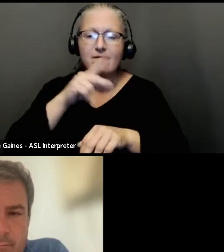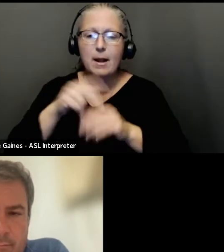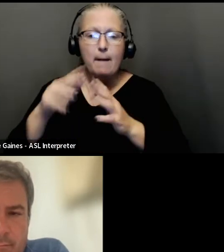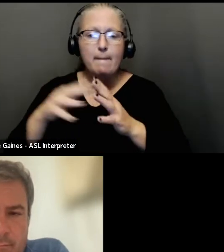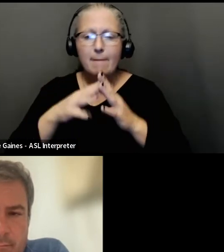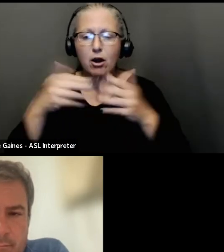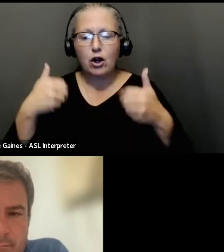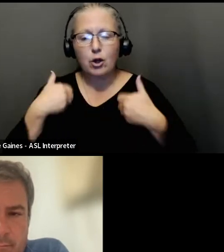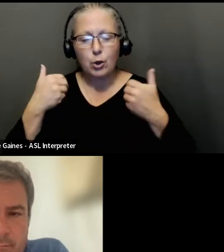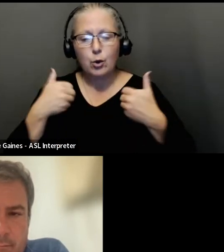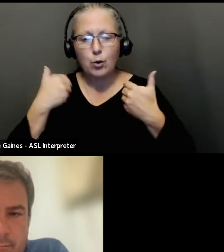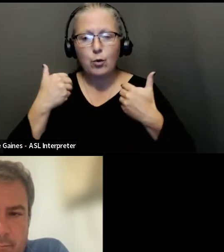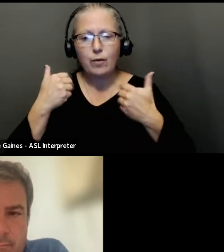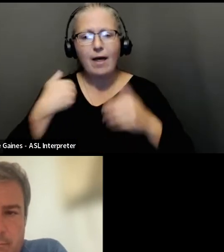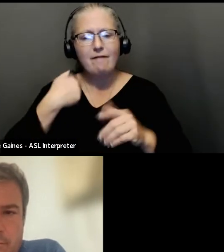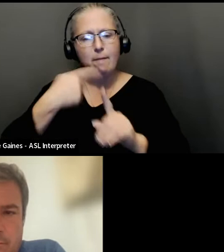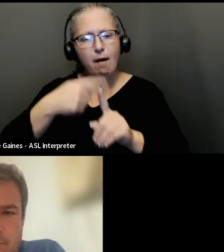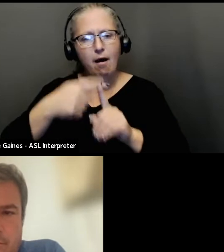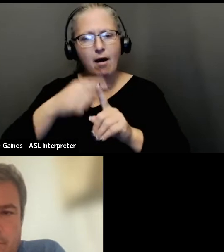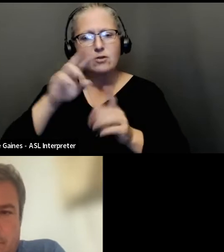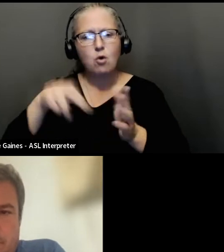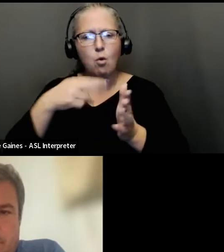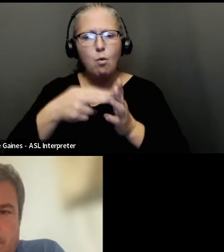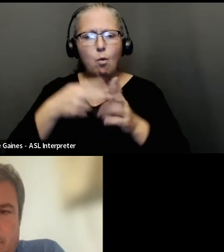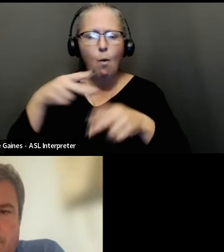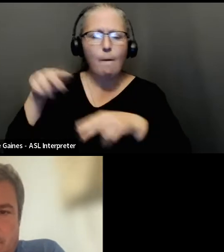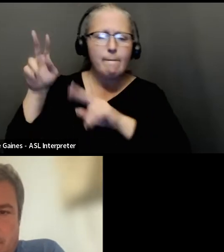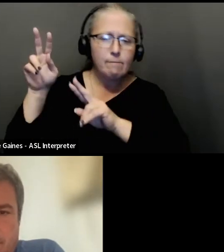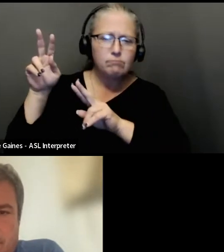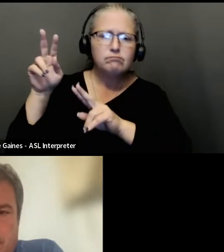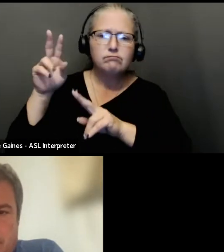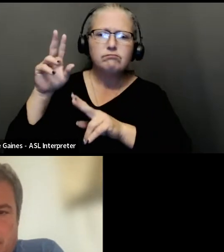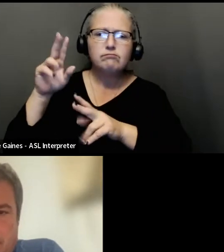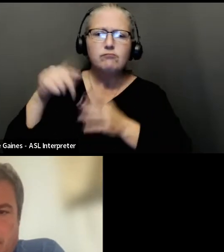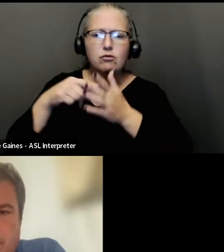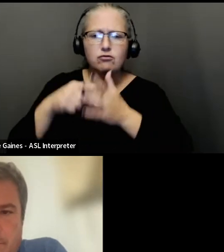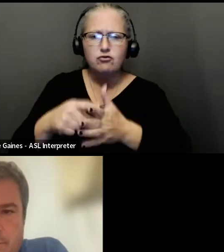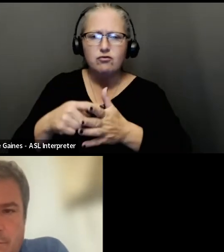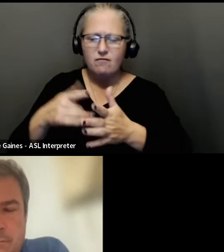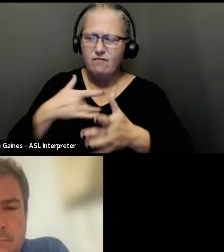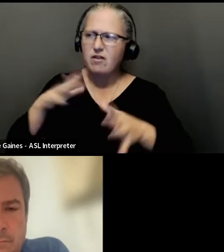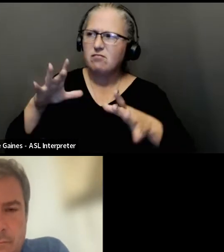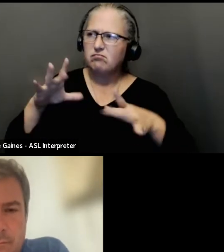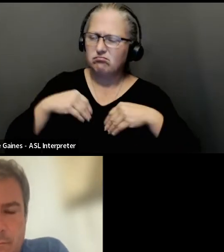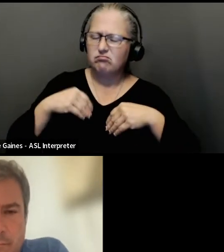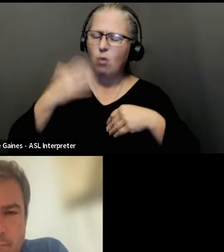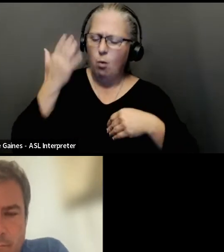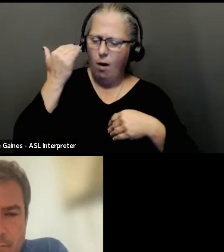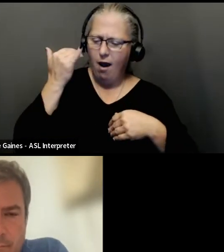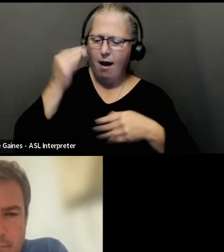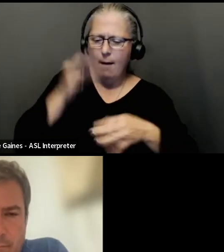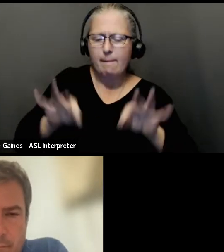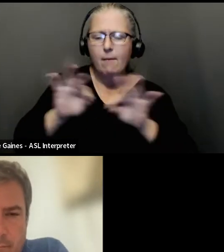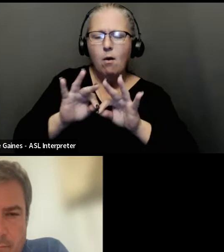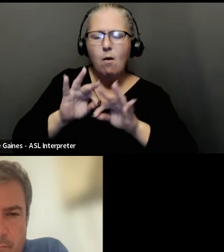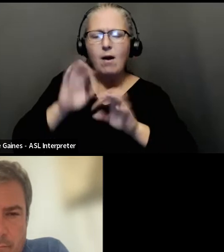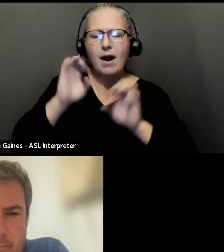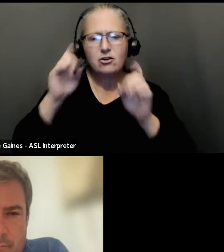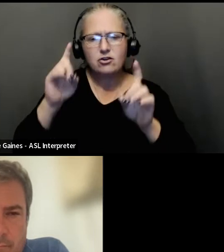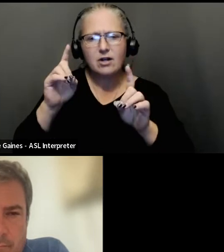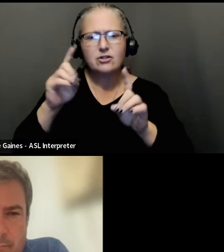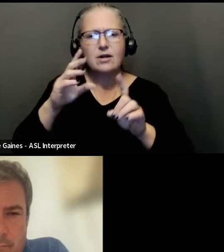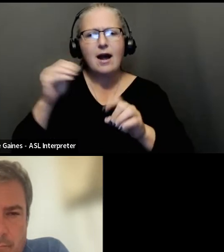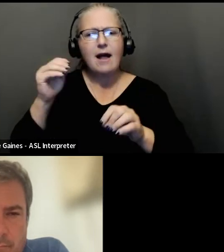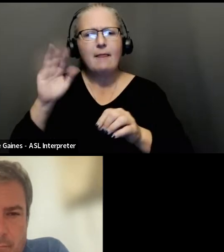American youth to have positive role models and to instill in themselves the importance of education, complemented with the richness of